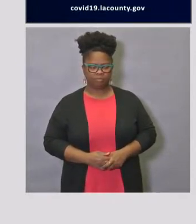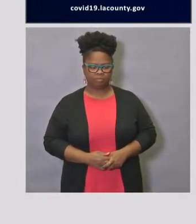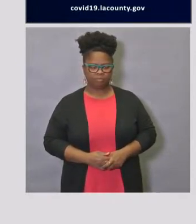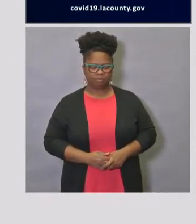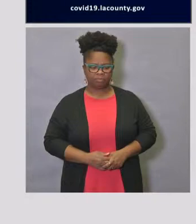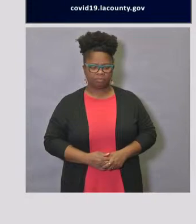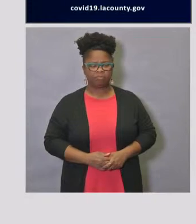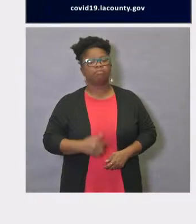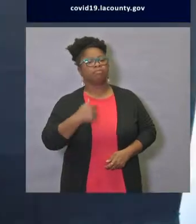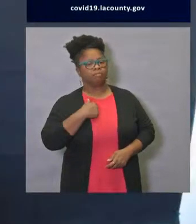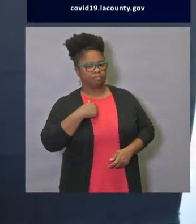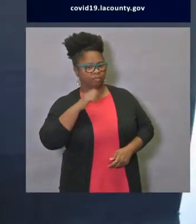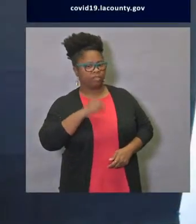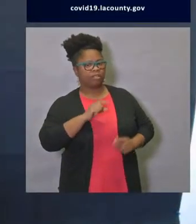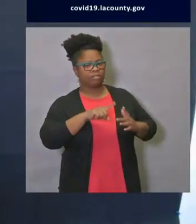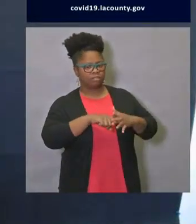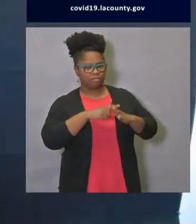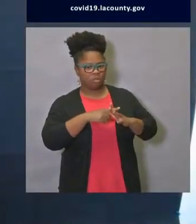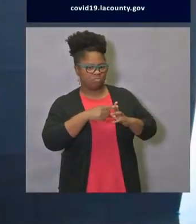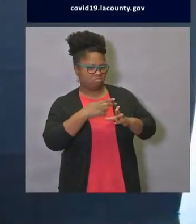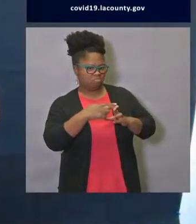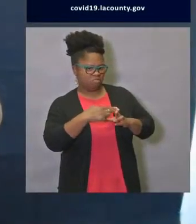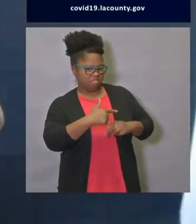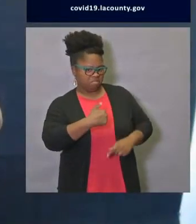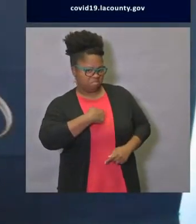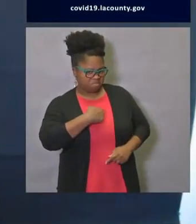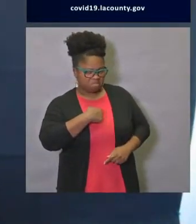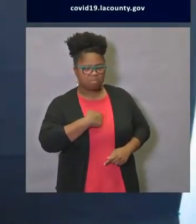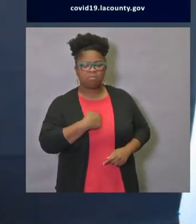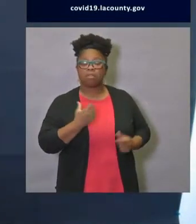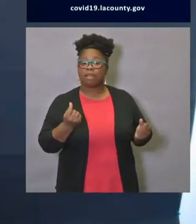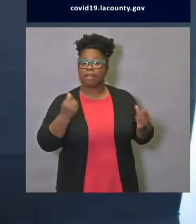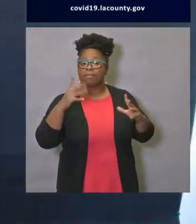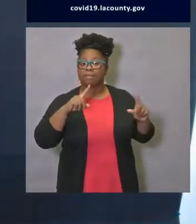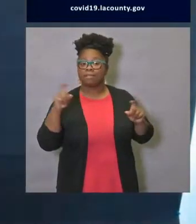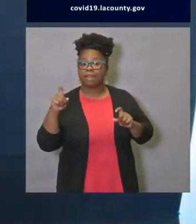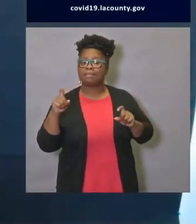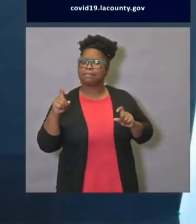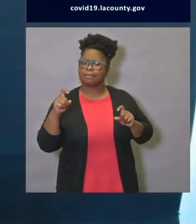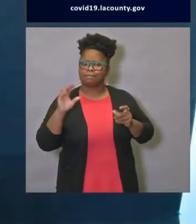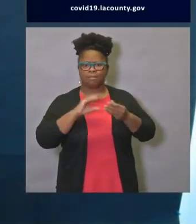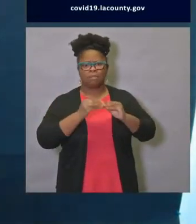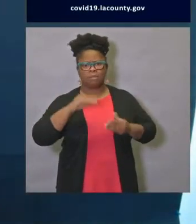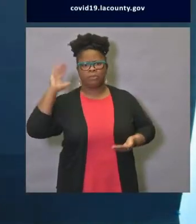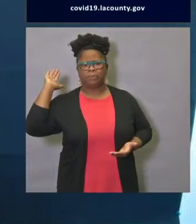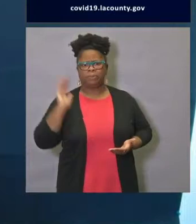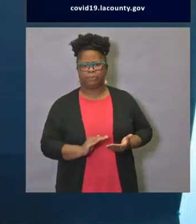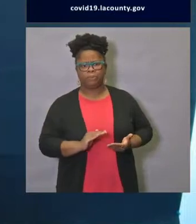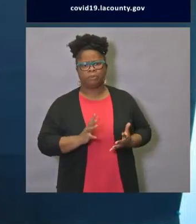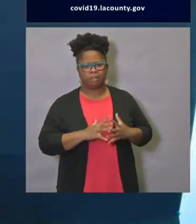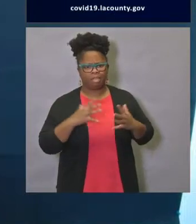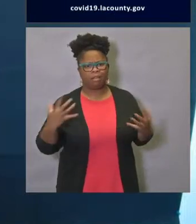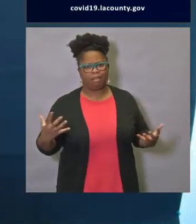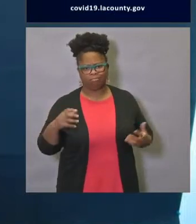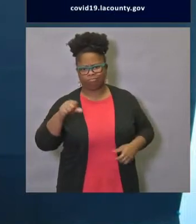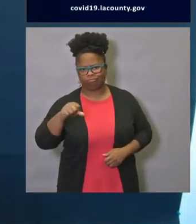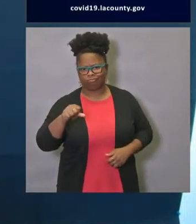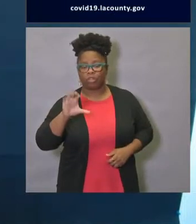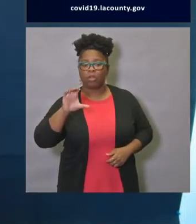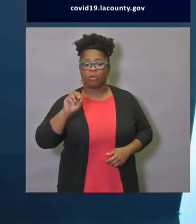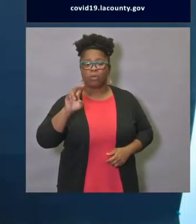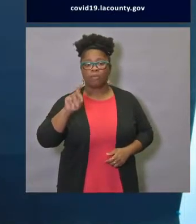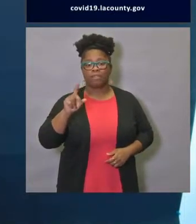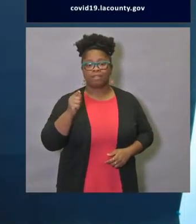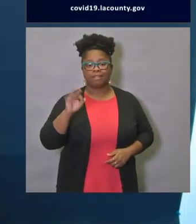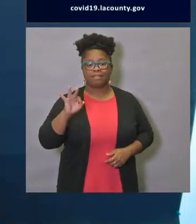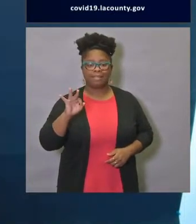I can start just briefly. The number of tests has gone down by a lot. We post the COVID-19 testing